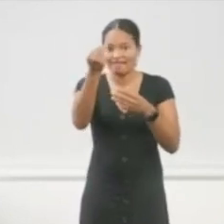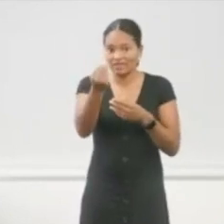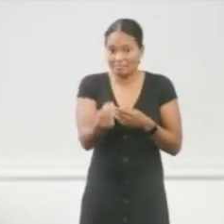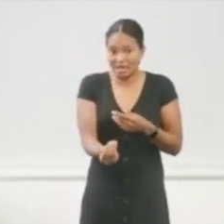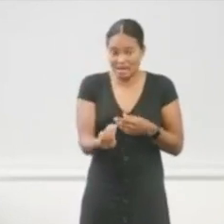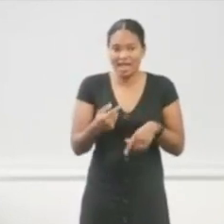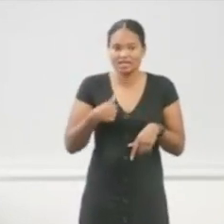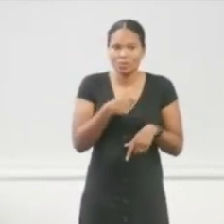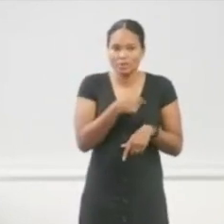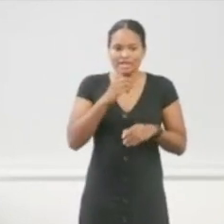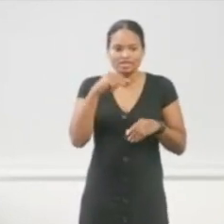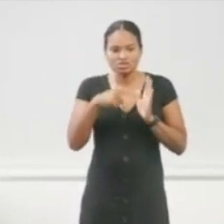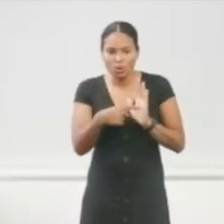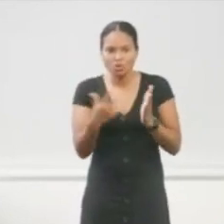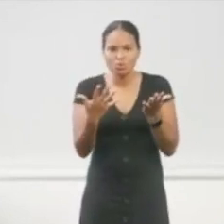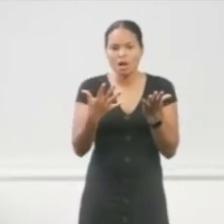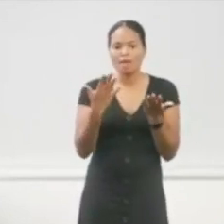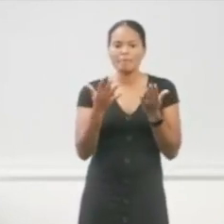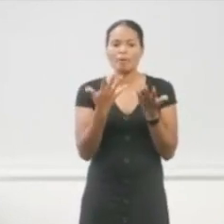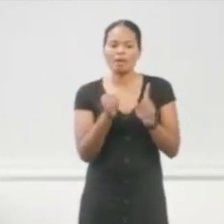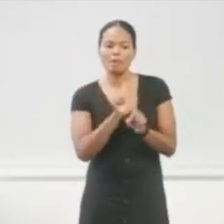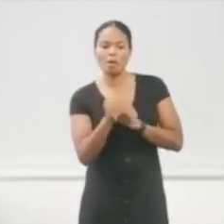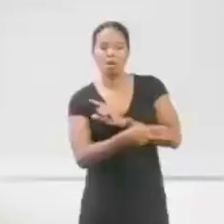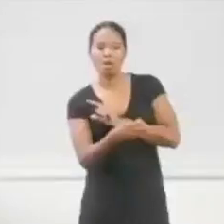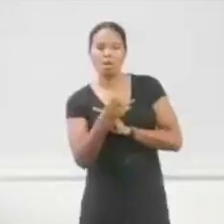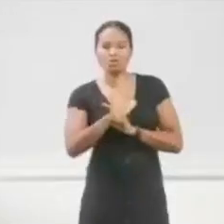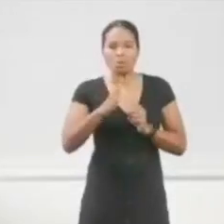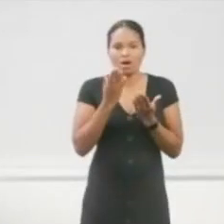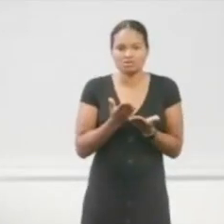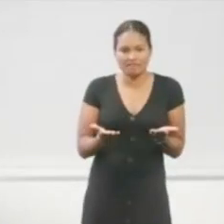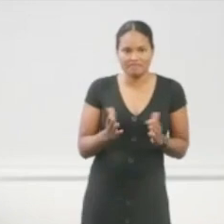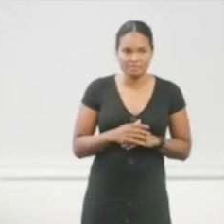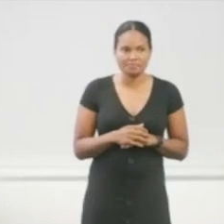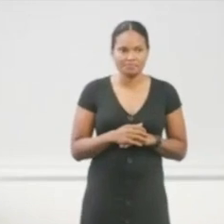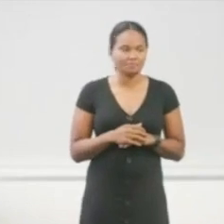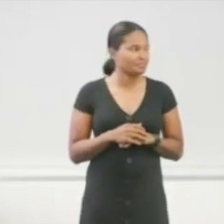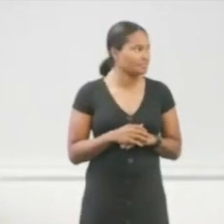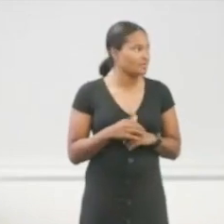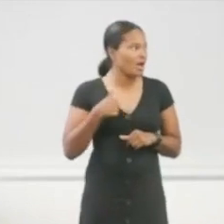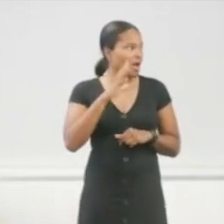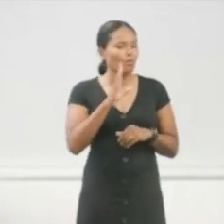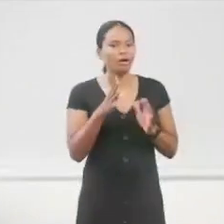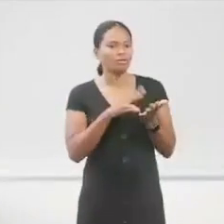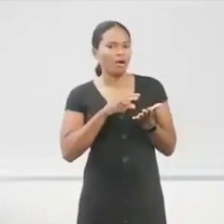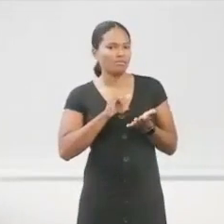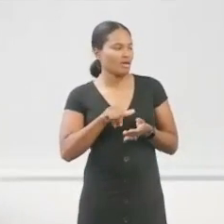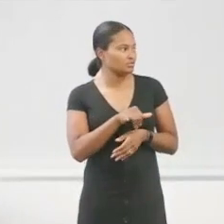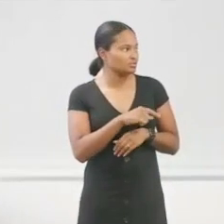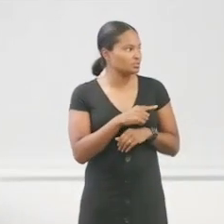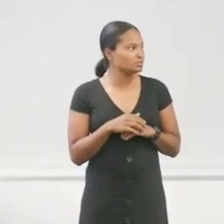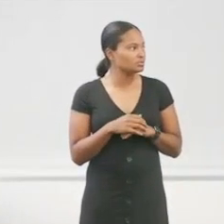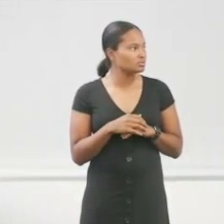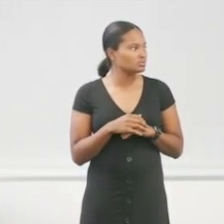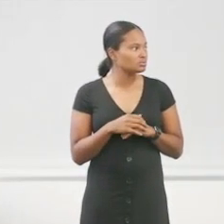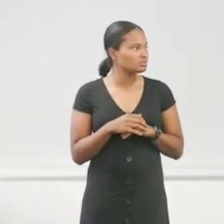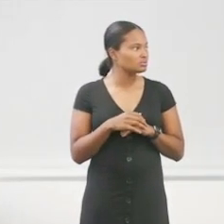them so that they don't get exploited by the bad actors. And Troy, you have thoughts on that? I'll kind of reiterate by